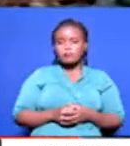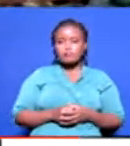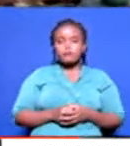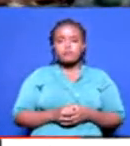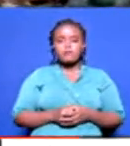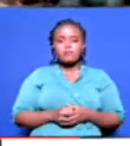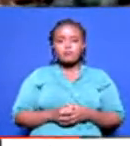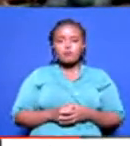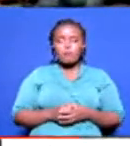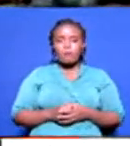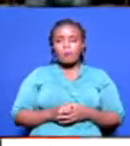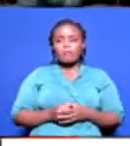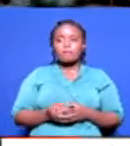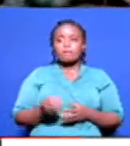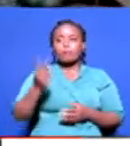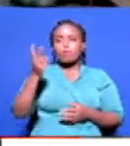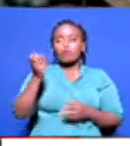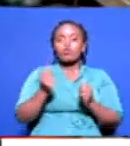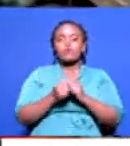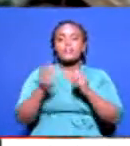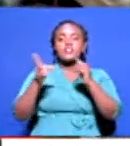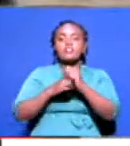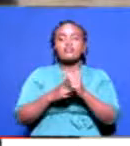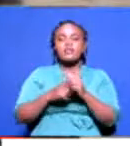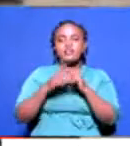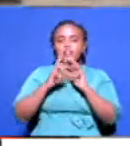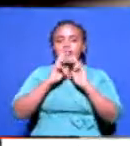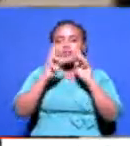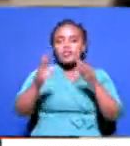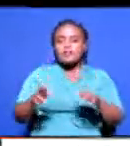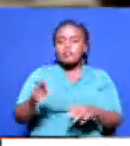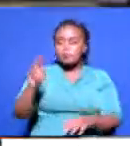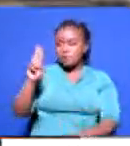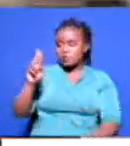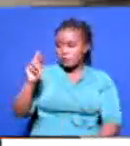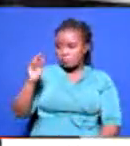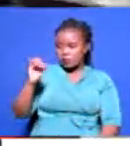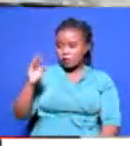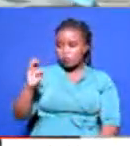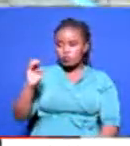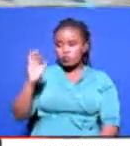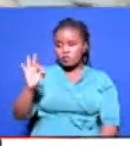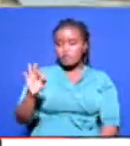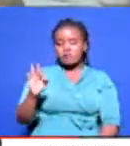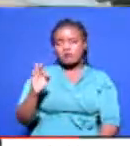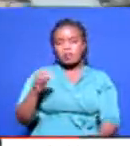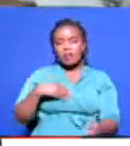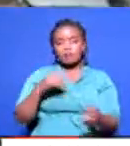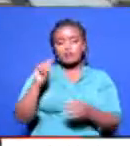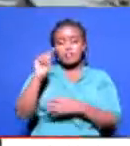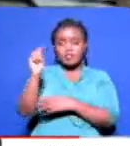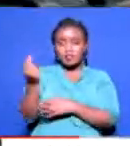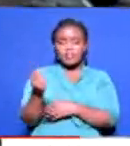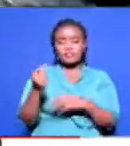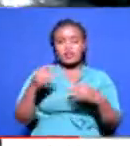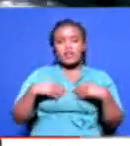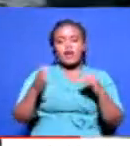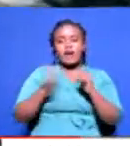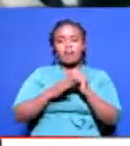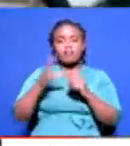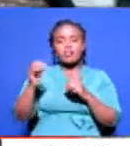In 2017, a report by UNICEF placed Kenya among 26 countries in the world responsible for 90% of